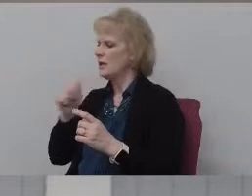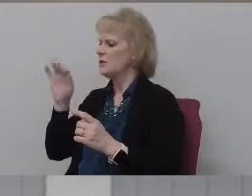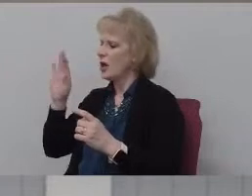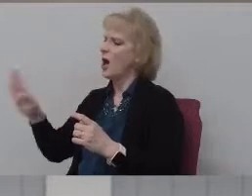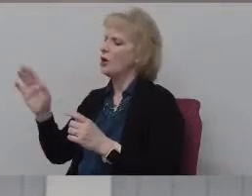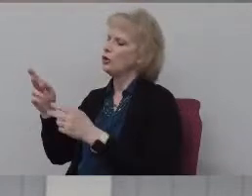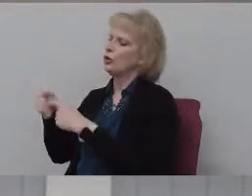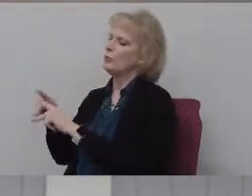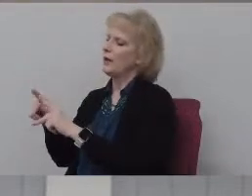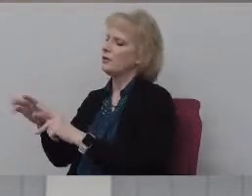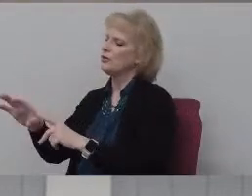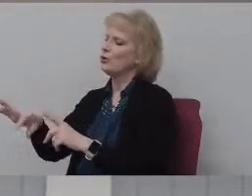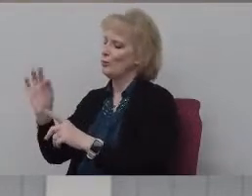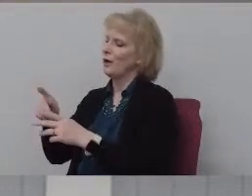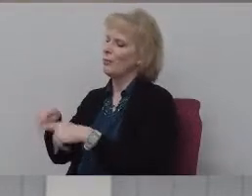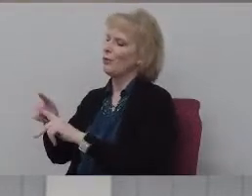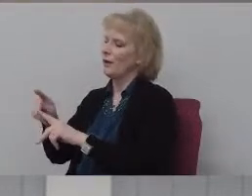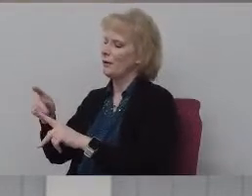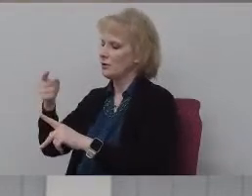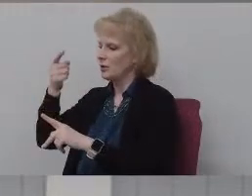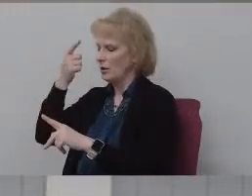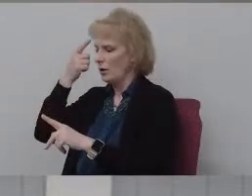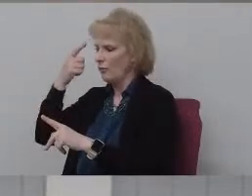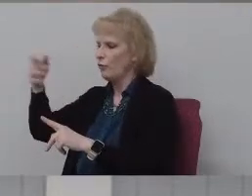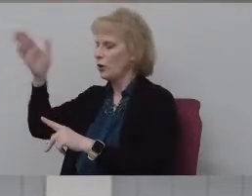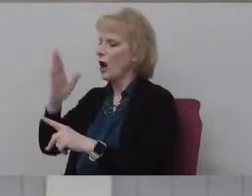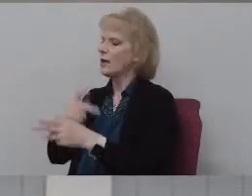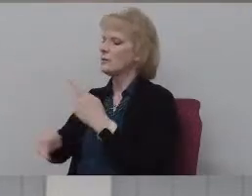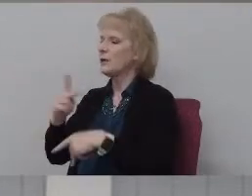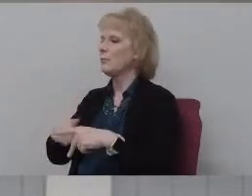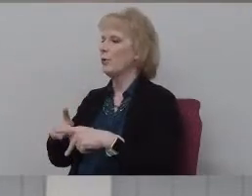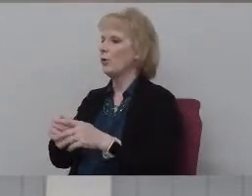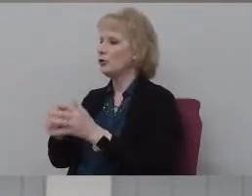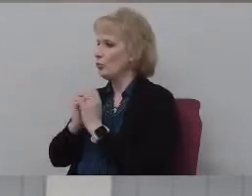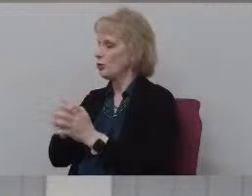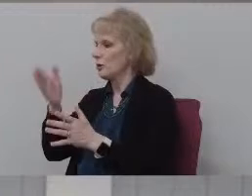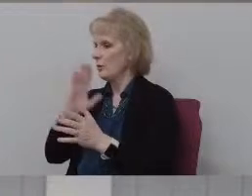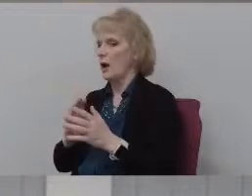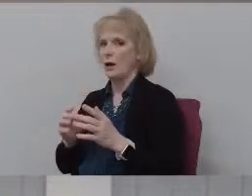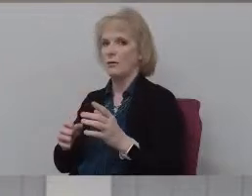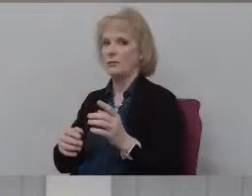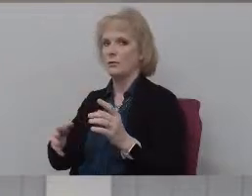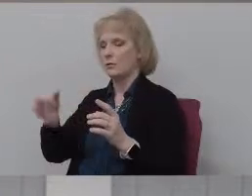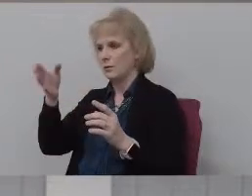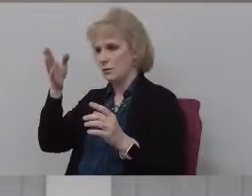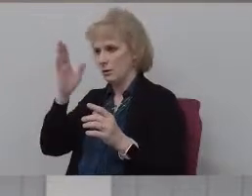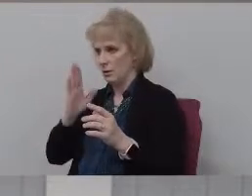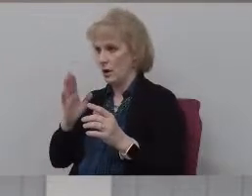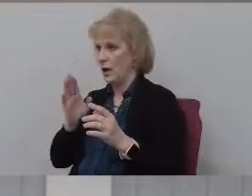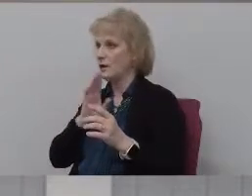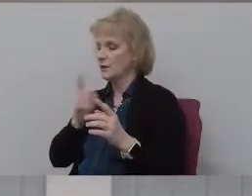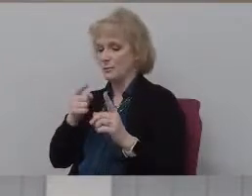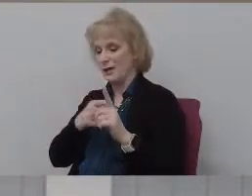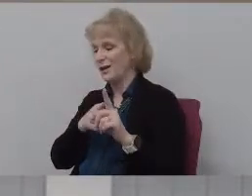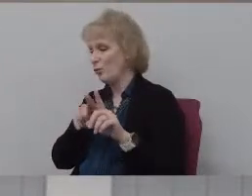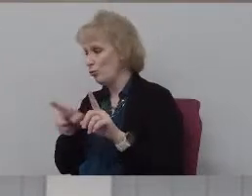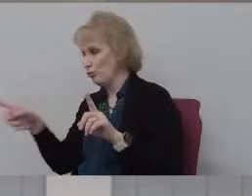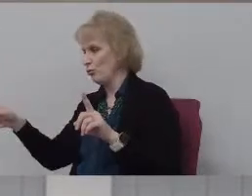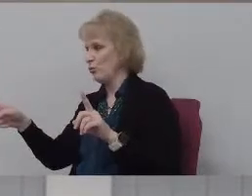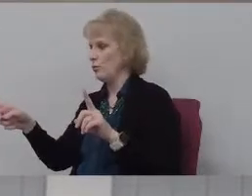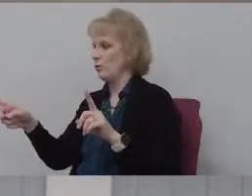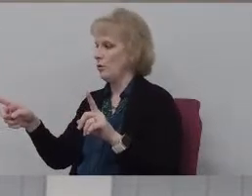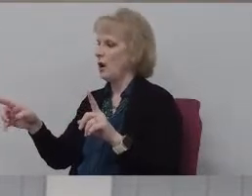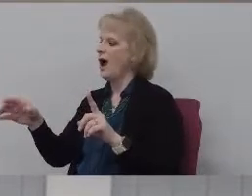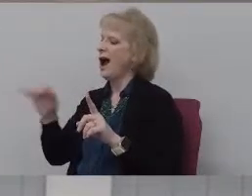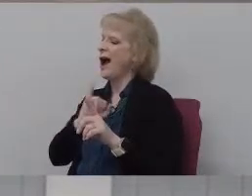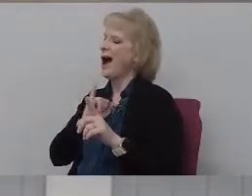Look at verse number 10. Moreover, this is God, through Nathan, God is speaking to King David, moreover, I